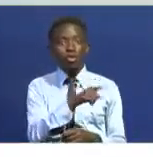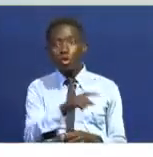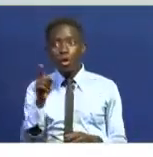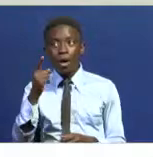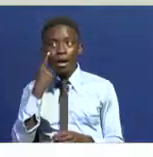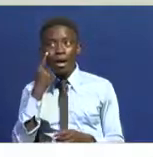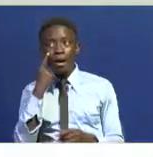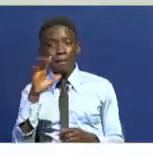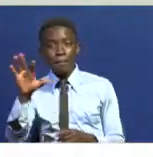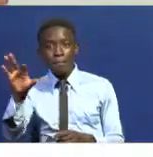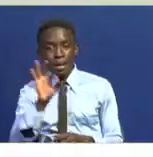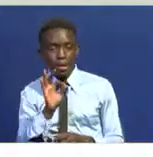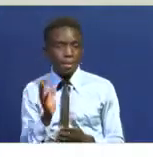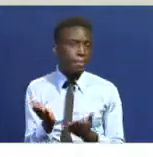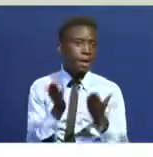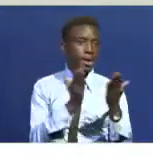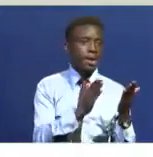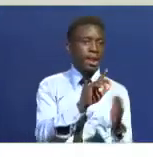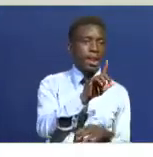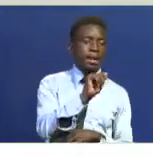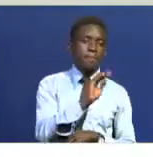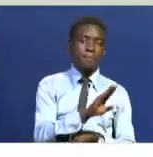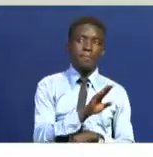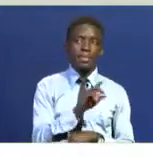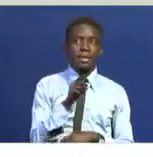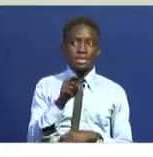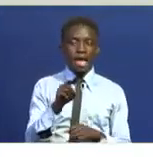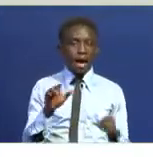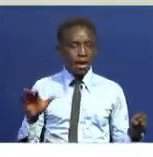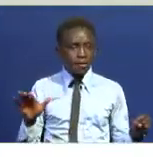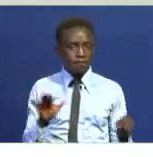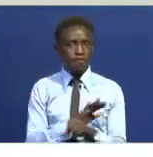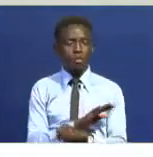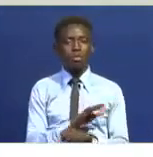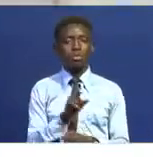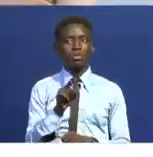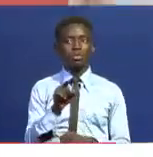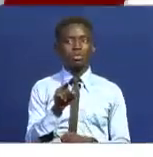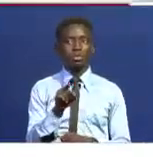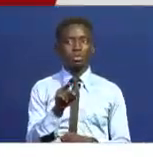and take to the laboratory. Mm-hmm. So this is a fully kitted mobile laboratory with all the equipment.